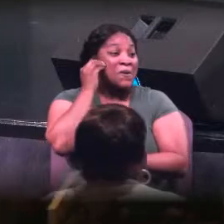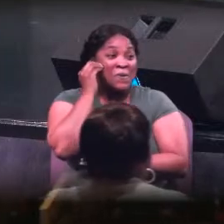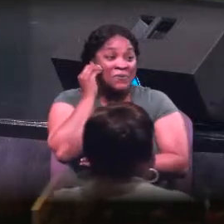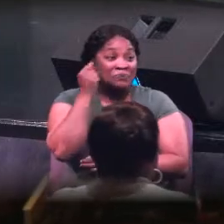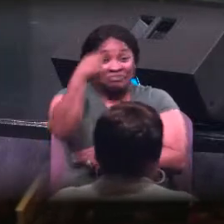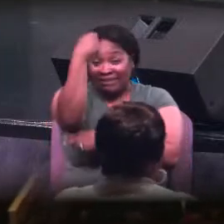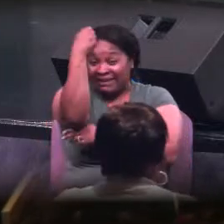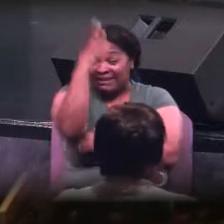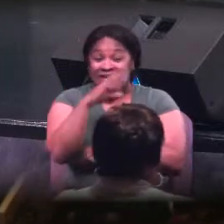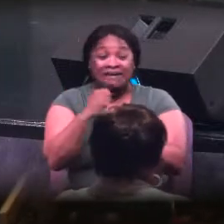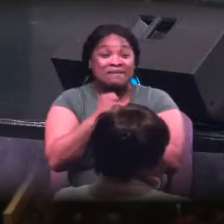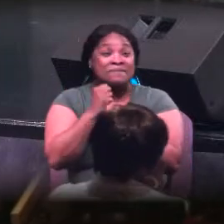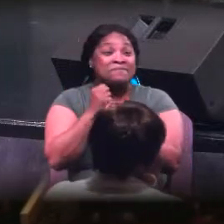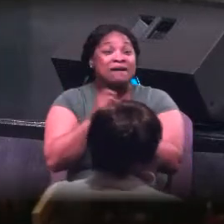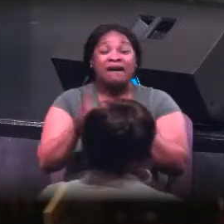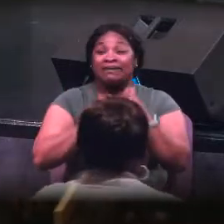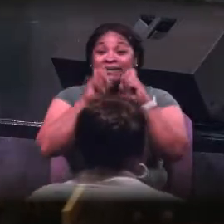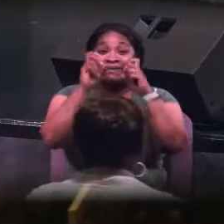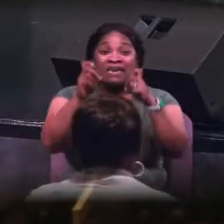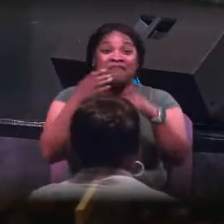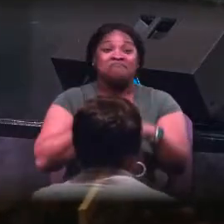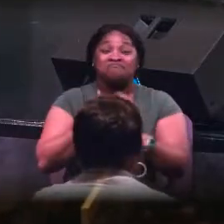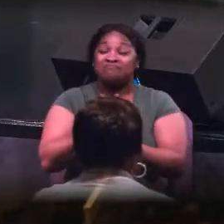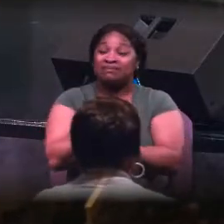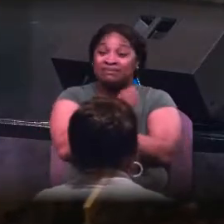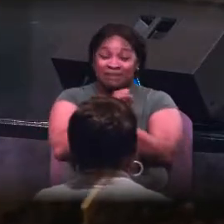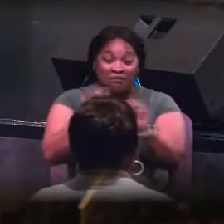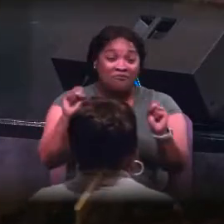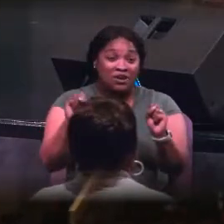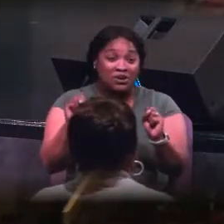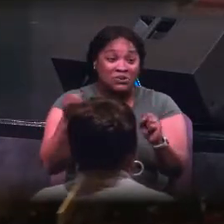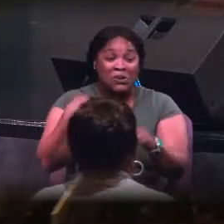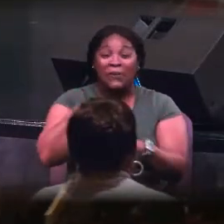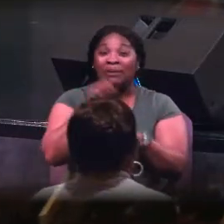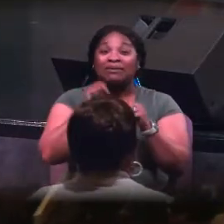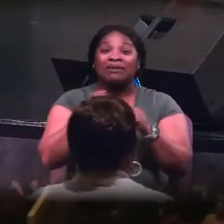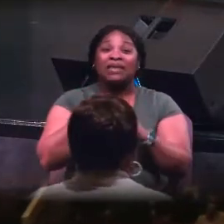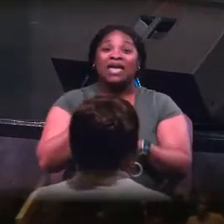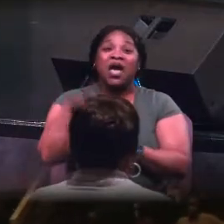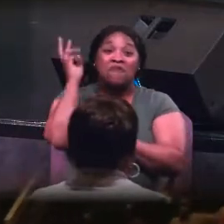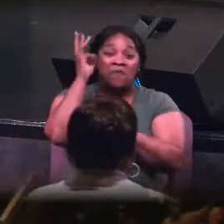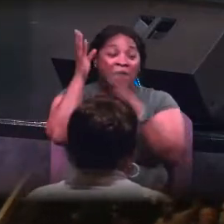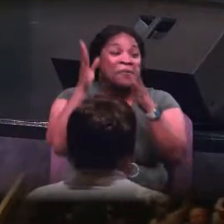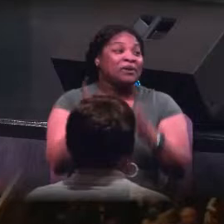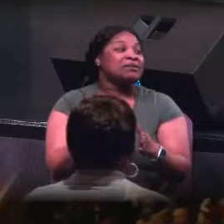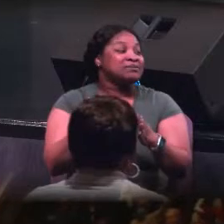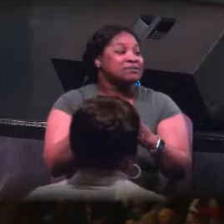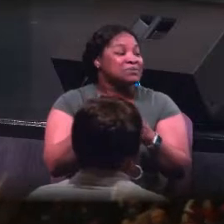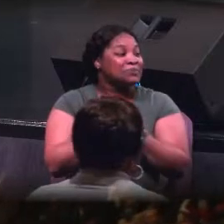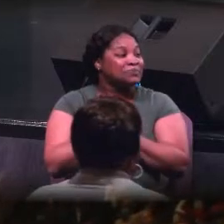Y'all, God gave me salvation so we could have a witness.